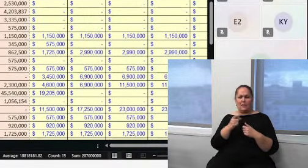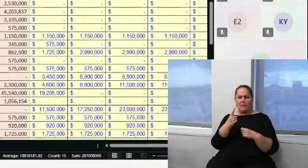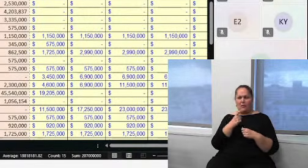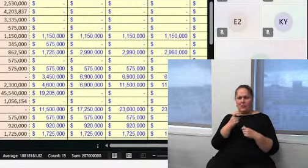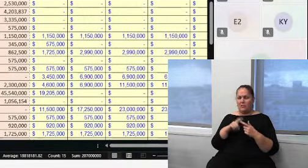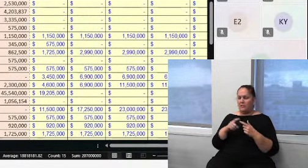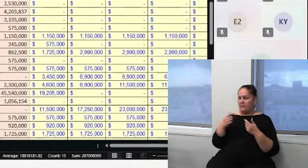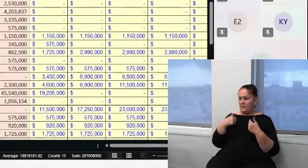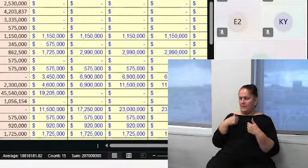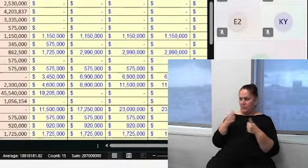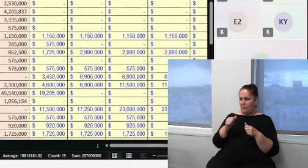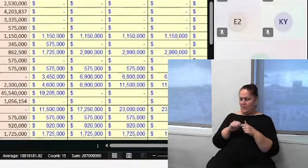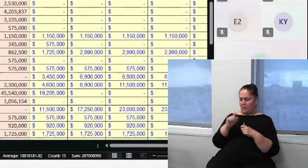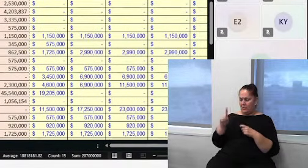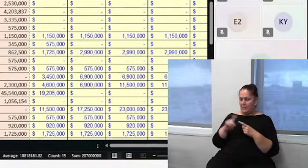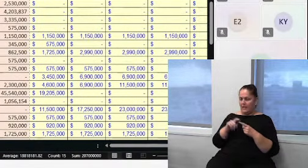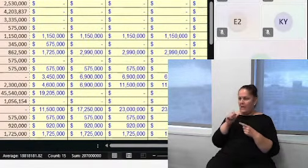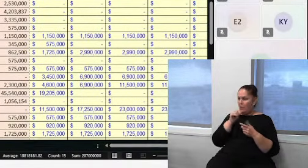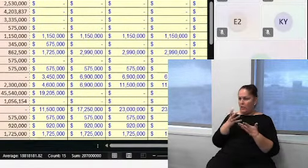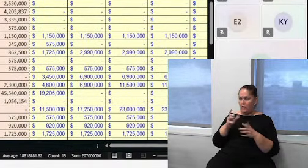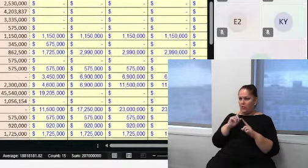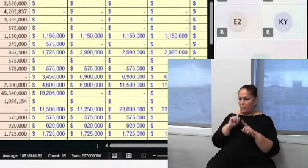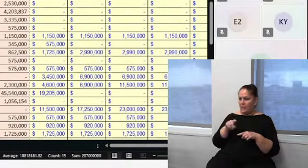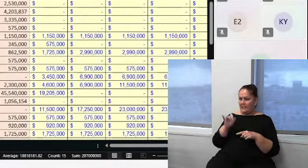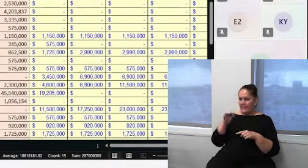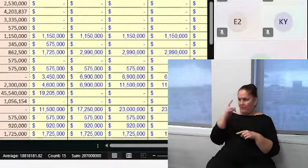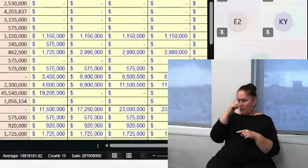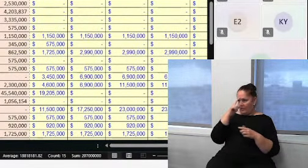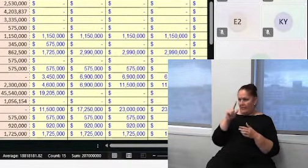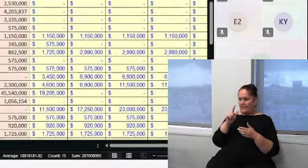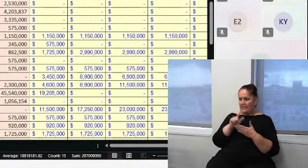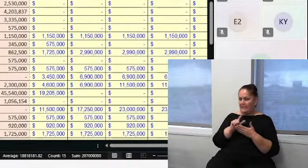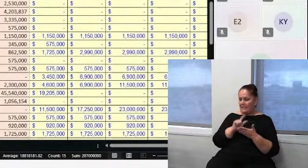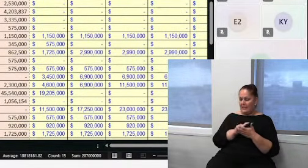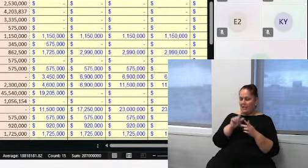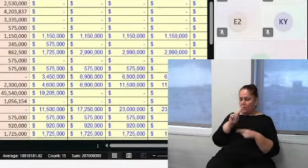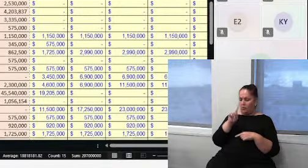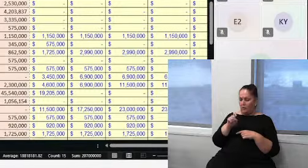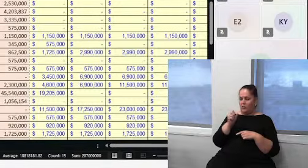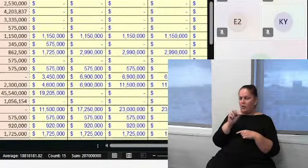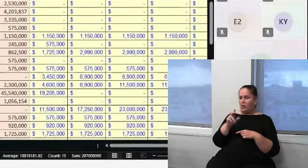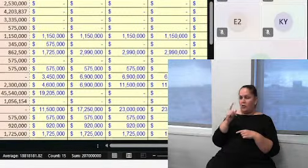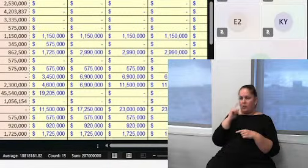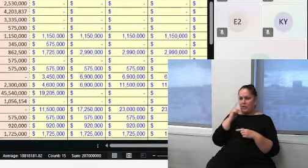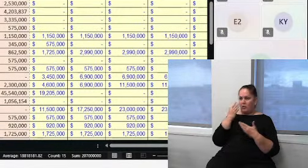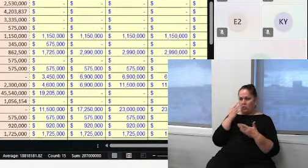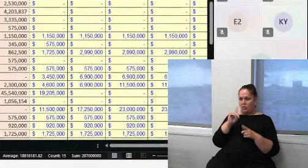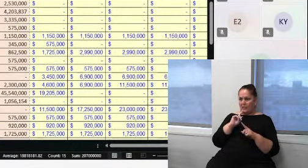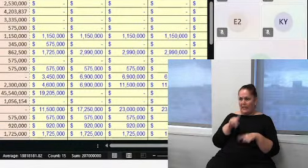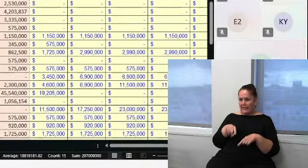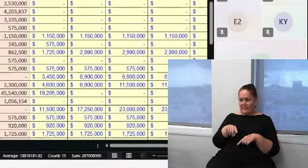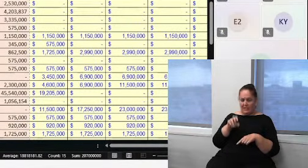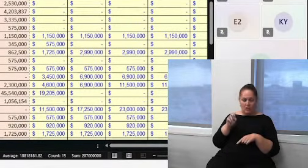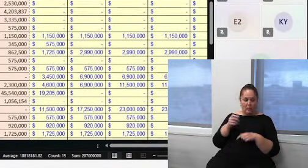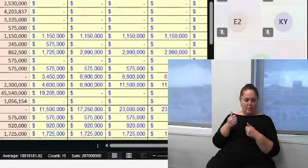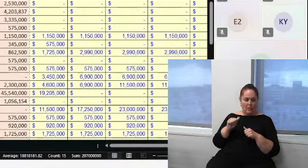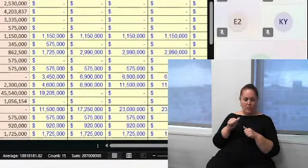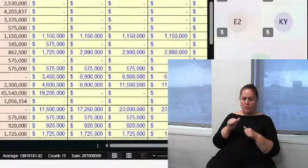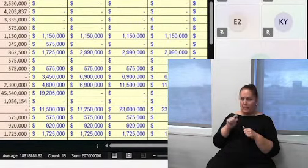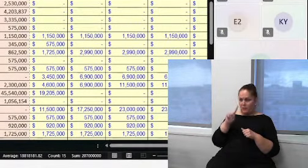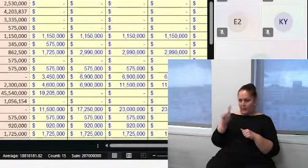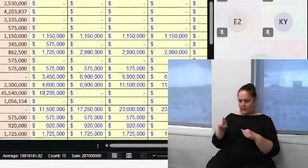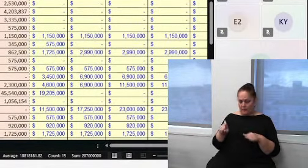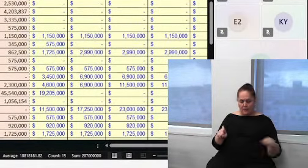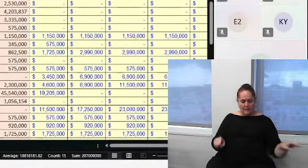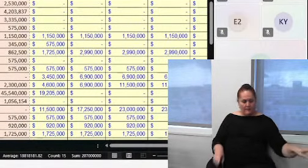I'm struggling with the question. Okay, let me try the question with you, and I don't want you to answer if you think it's a legal question or if you think that you don't know the answer.